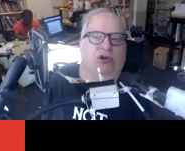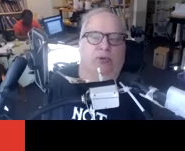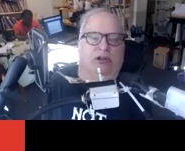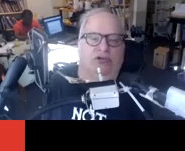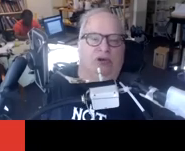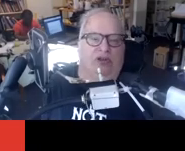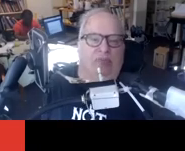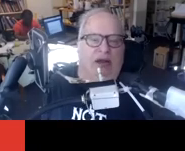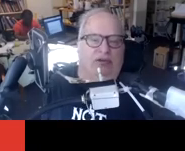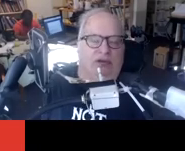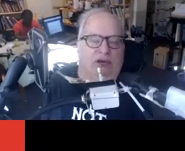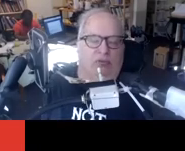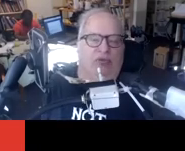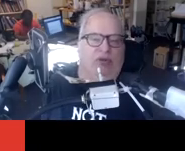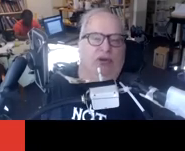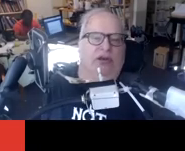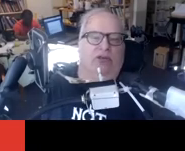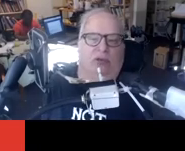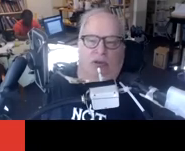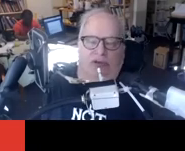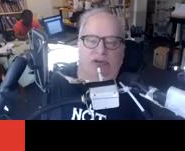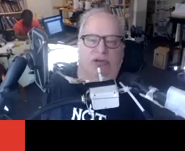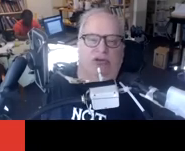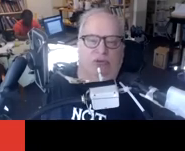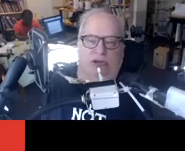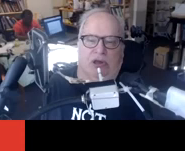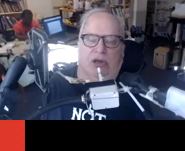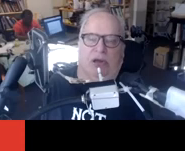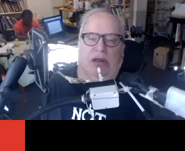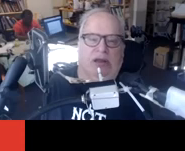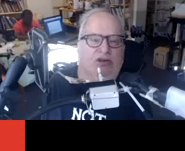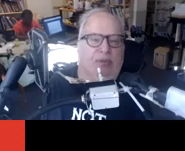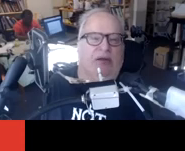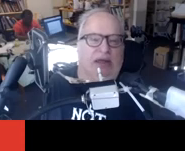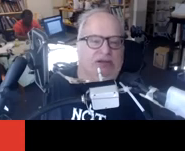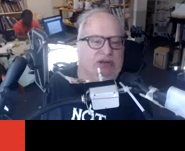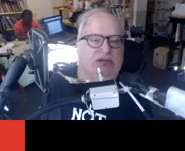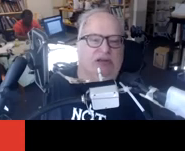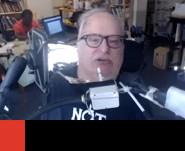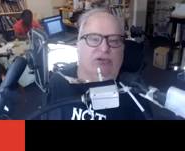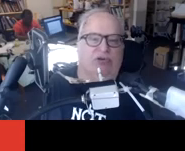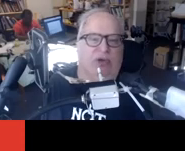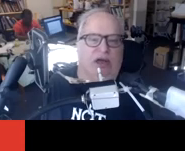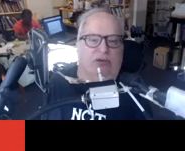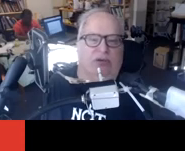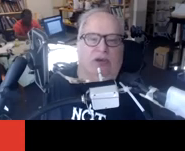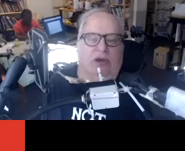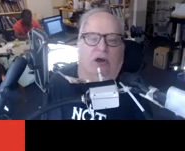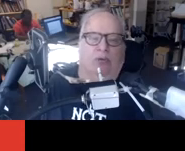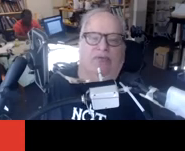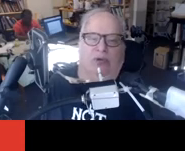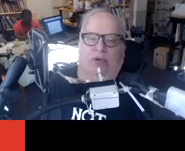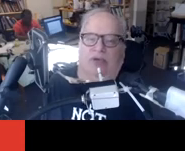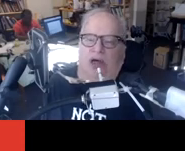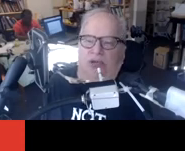As the New England Journal of Medicine revealed, its assisted suicide is about existential distress.